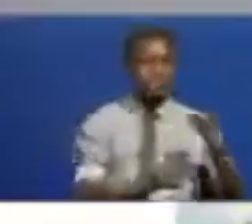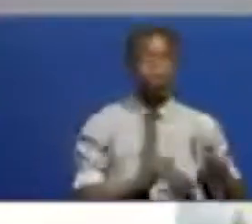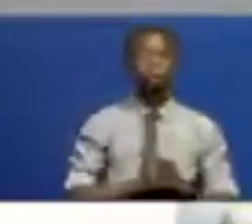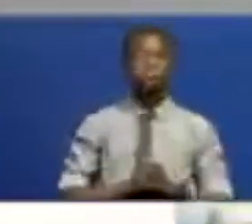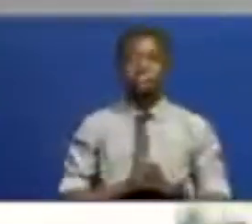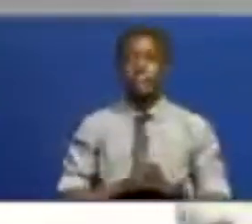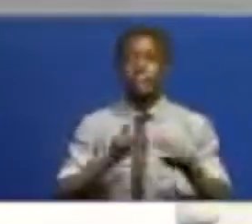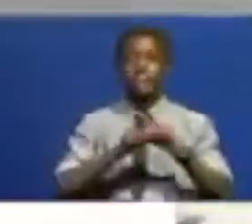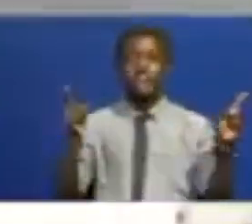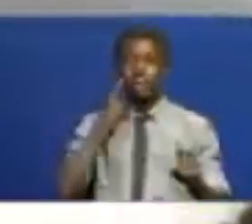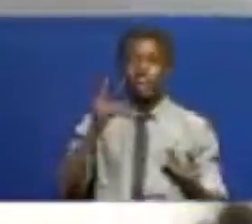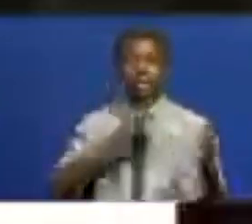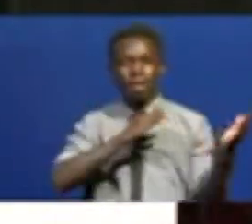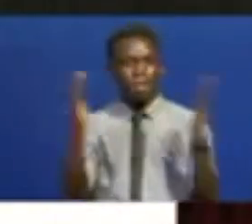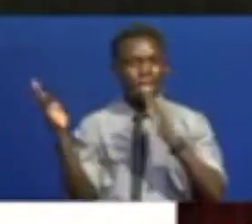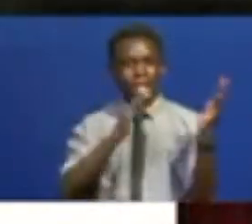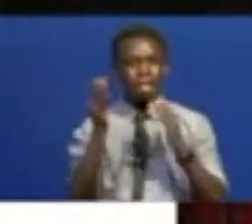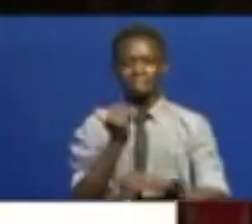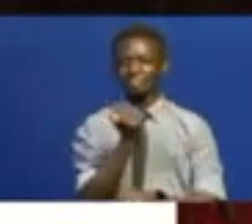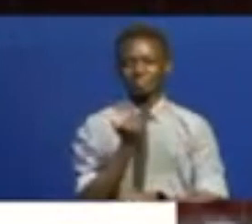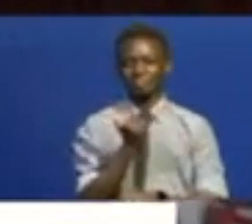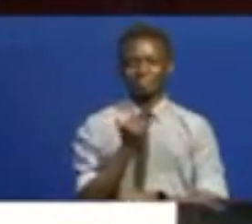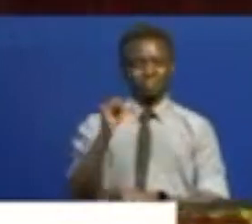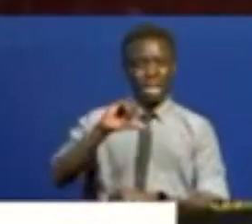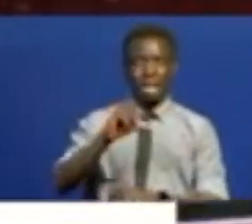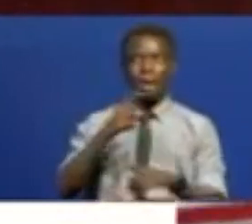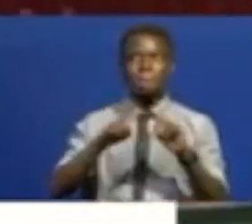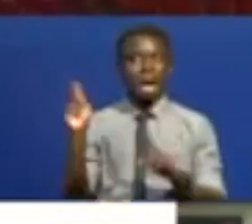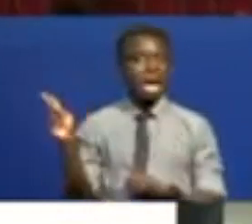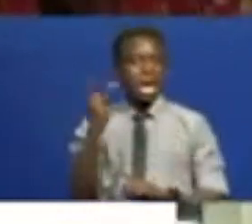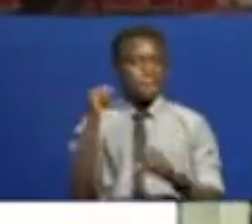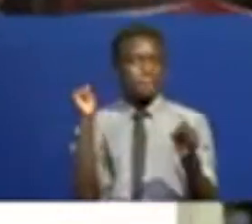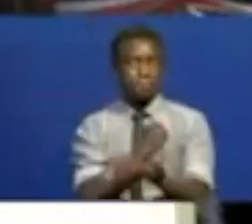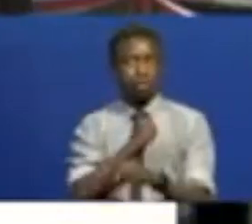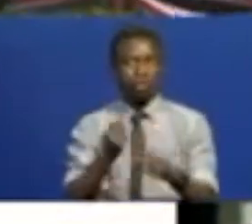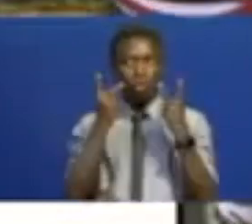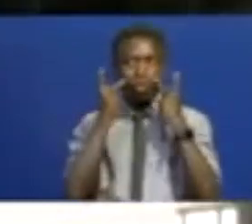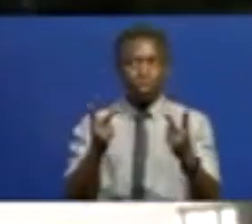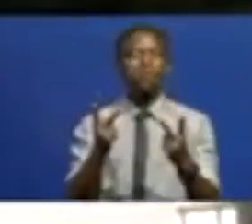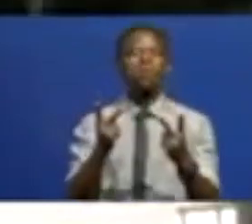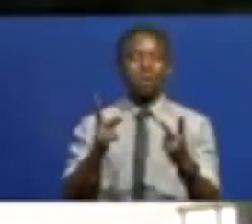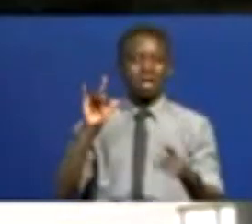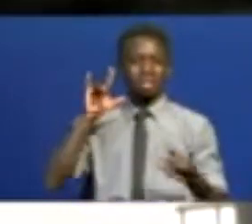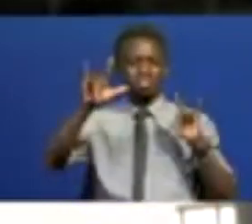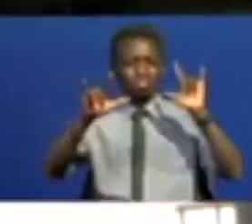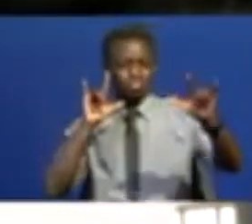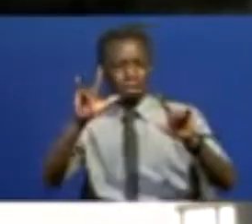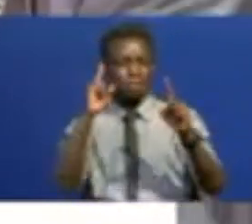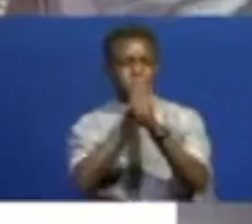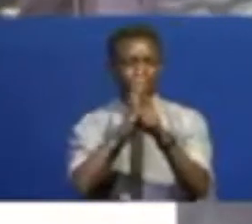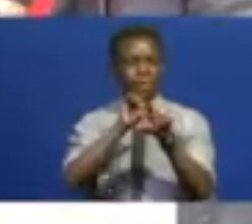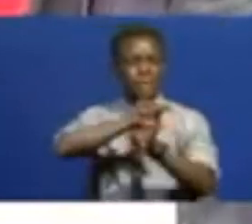However, due to bad weather conditions, Kenyans will not witness the much-coveted military air performance. The recently refurbished Kericho